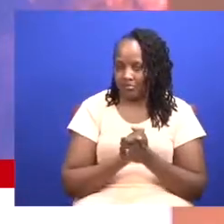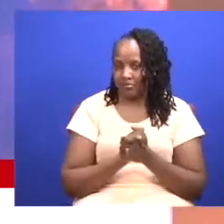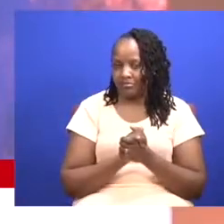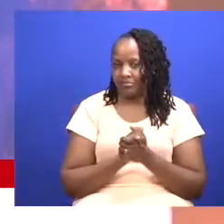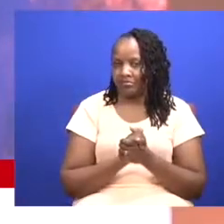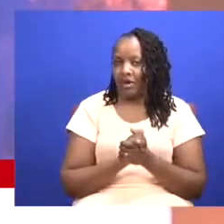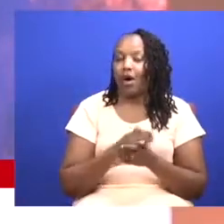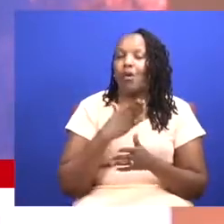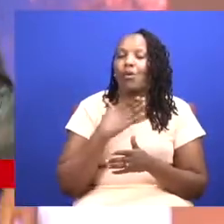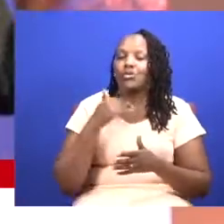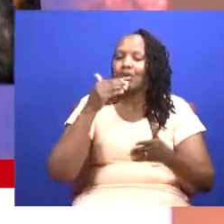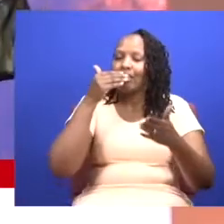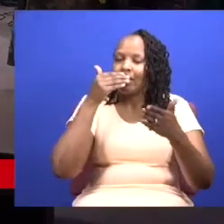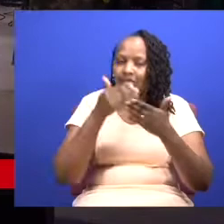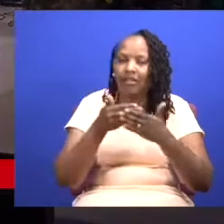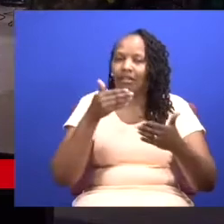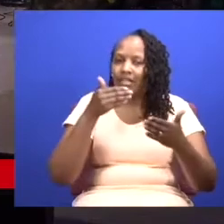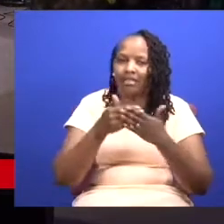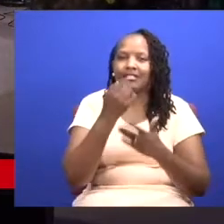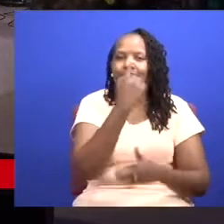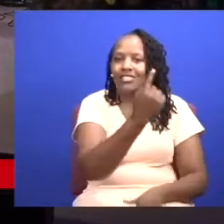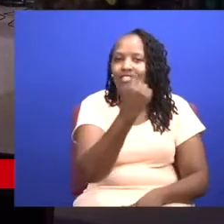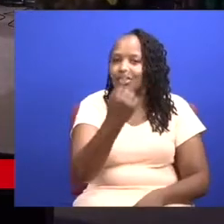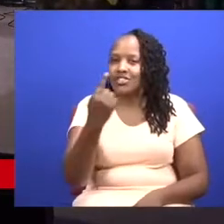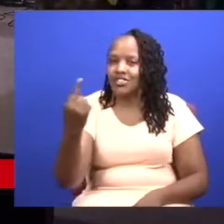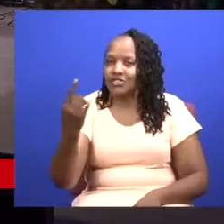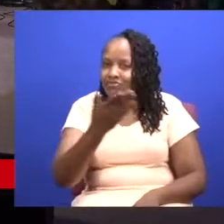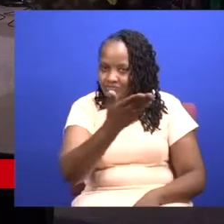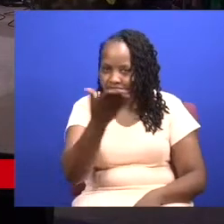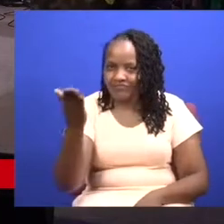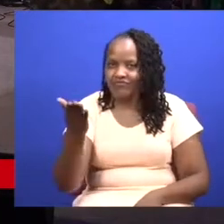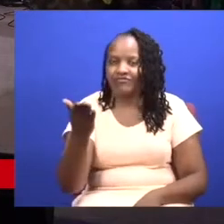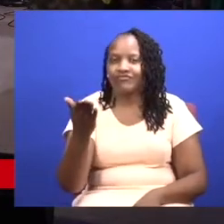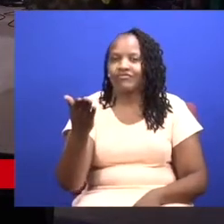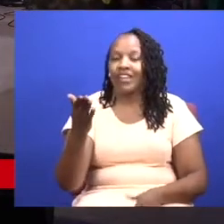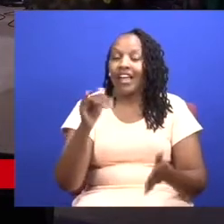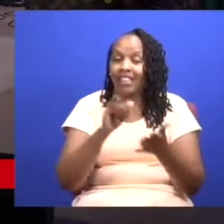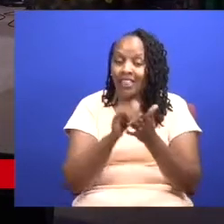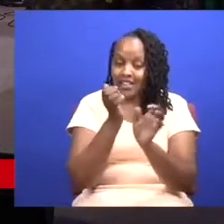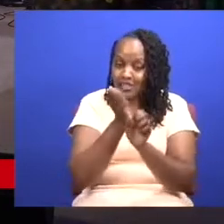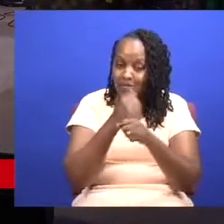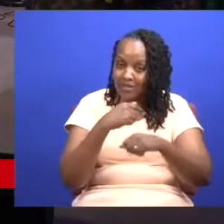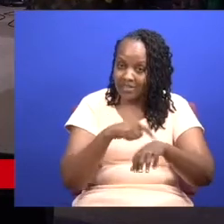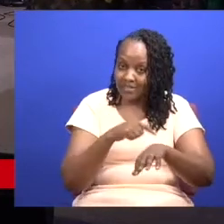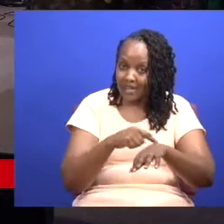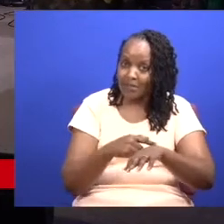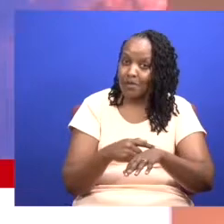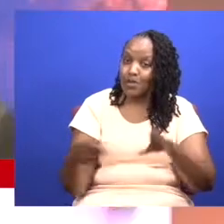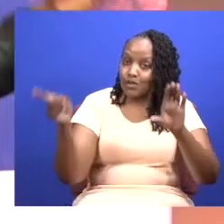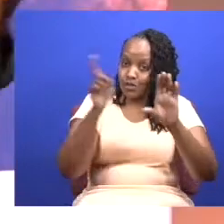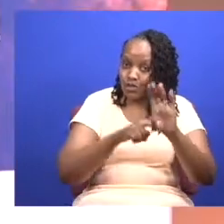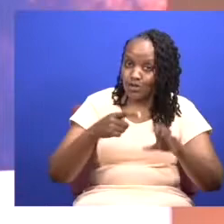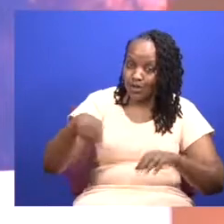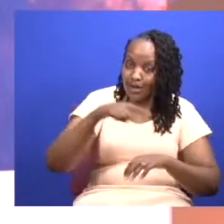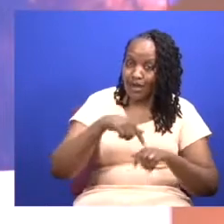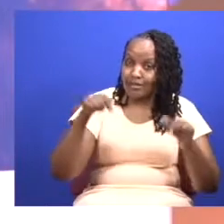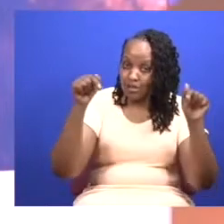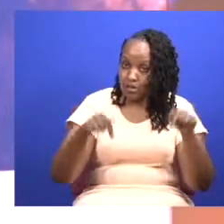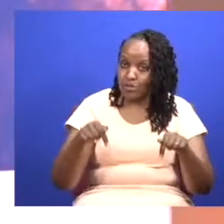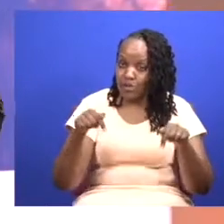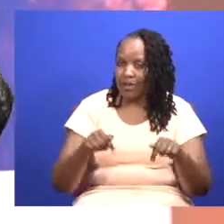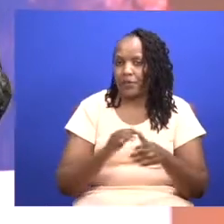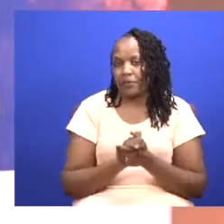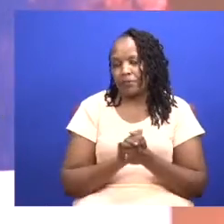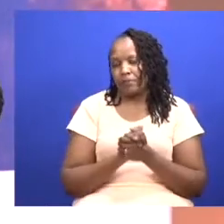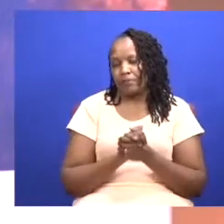in Romania. We want to welcome those in East Timor. We want to appreciate every last one of you. We appreciate that you made